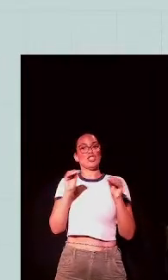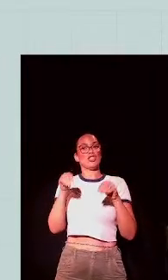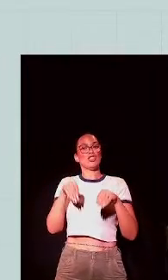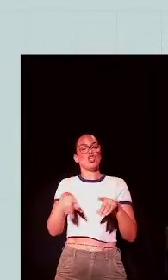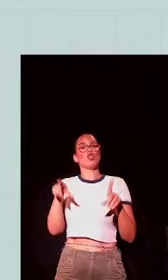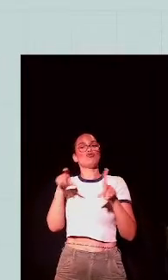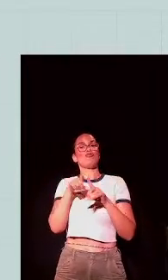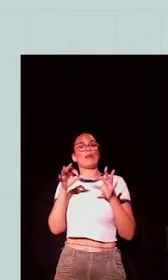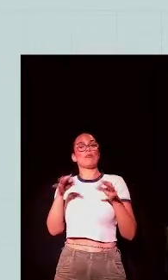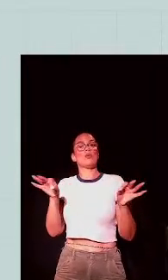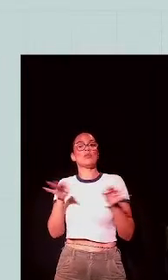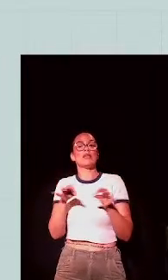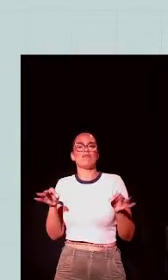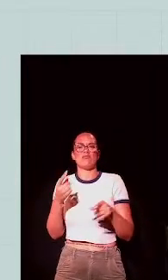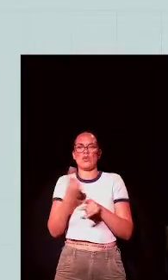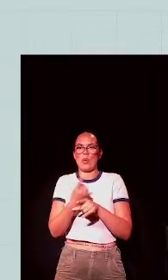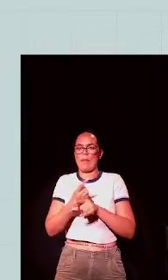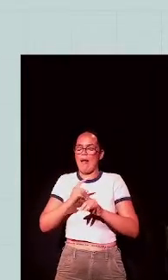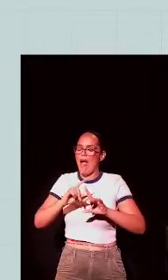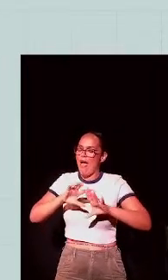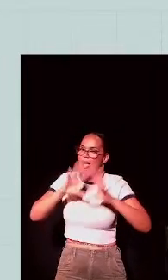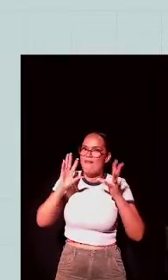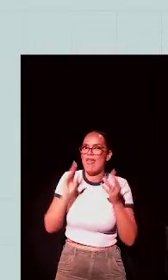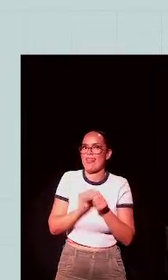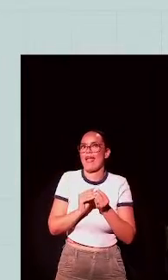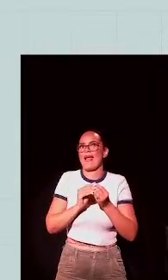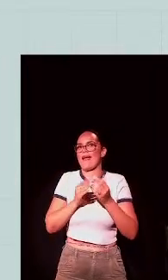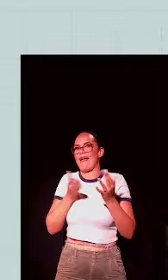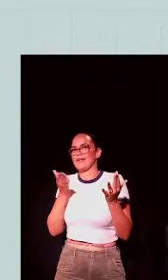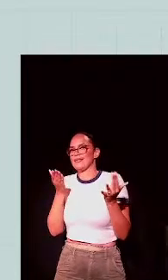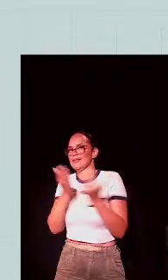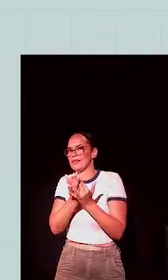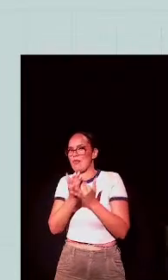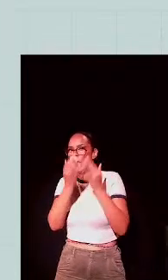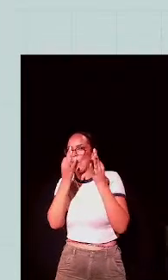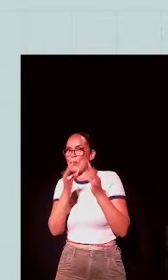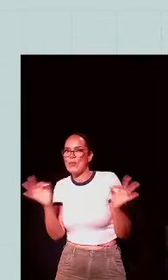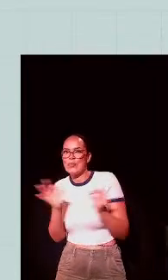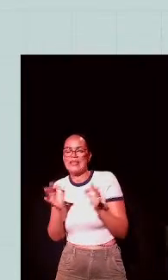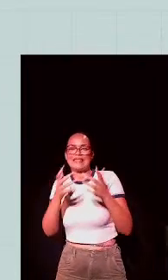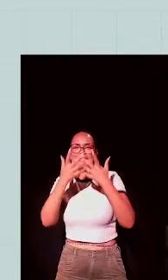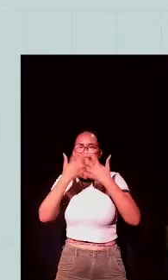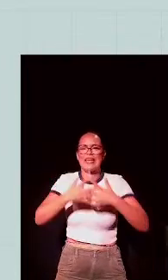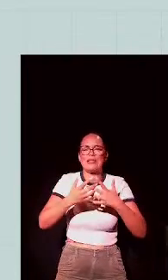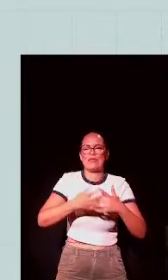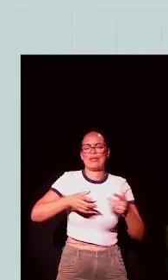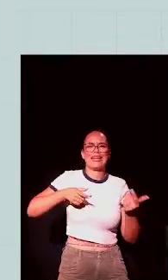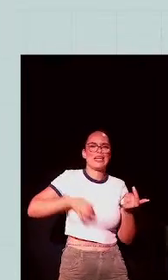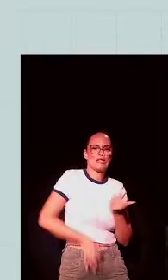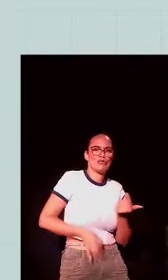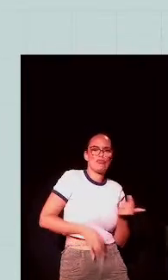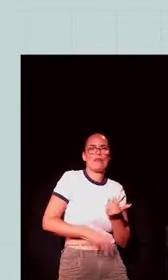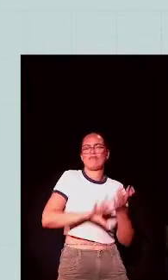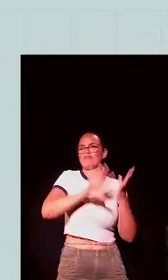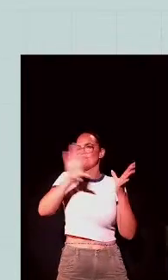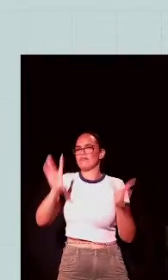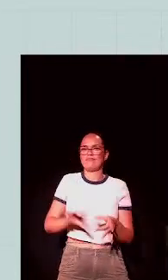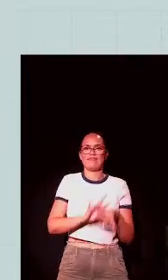talking about accessible music tech, practice, instruments, instrument development, anything to do with accessible music tech.